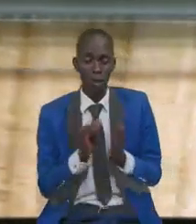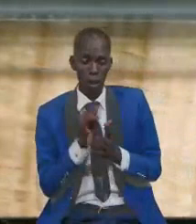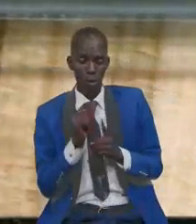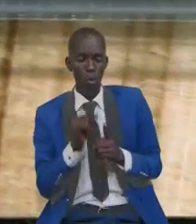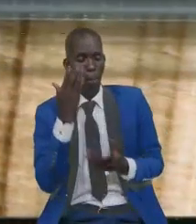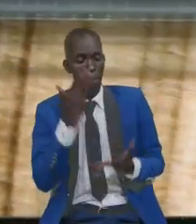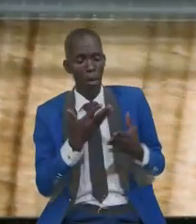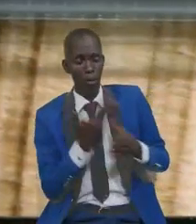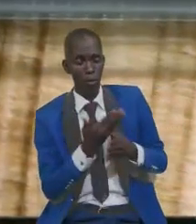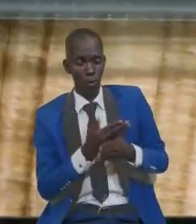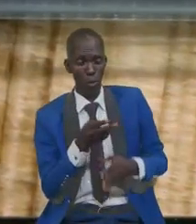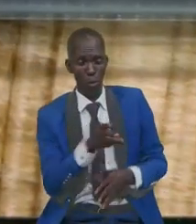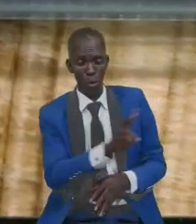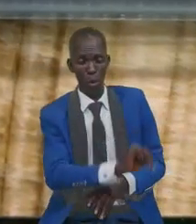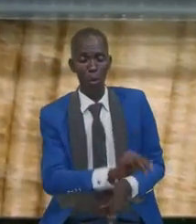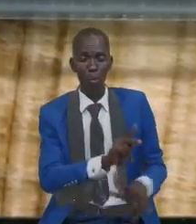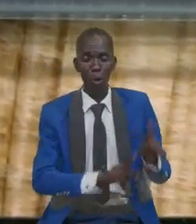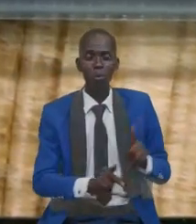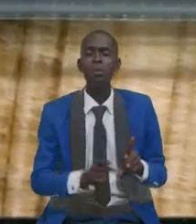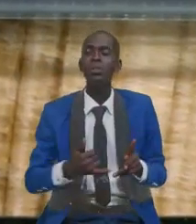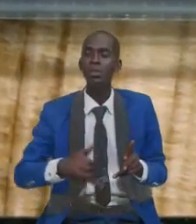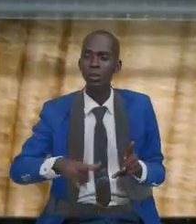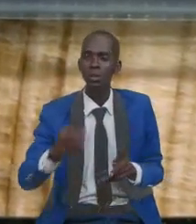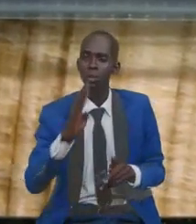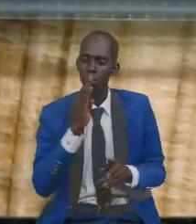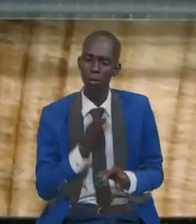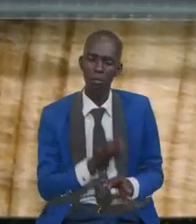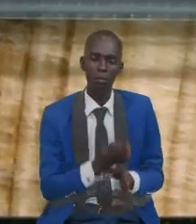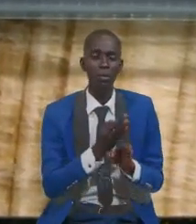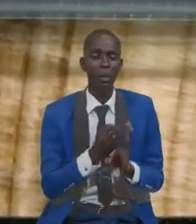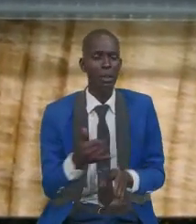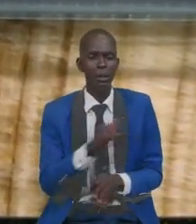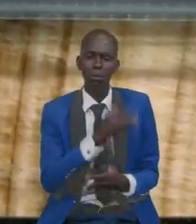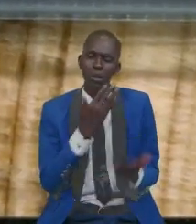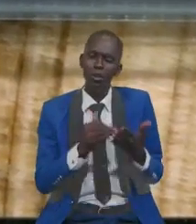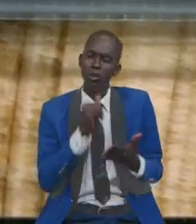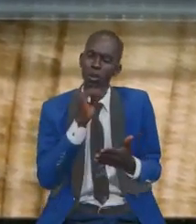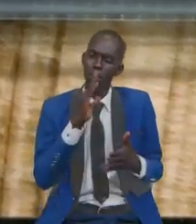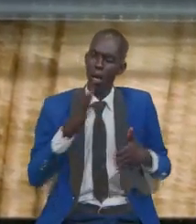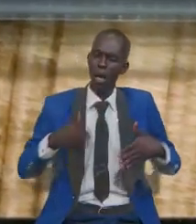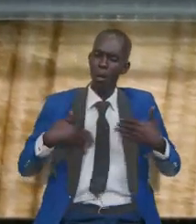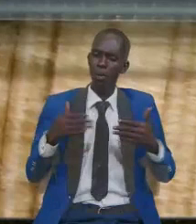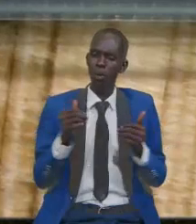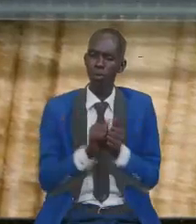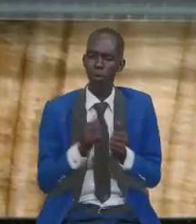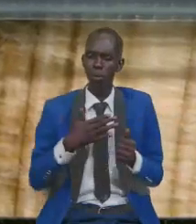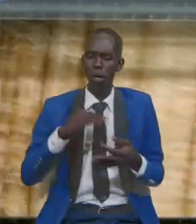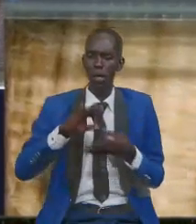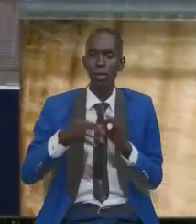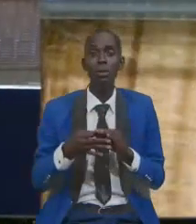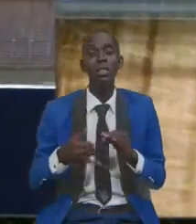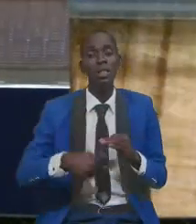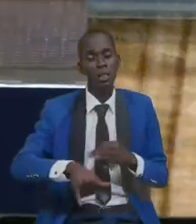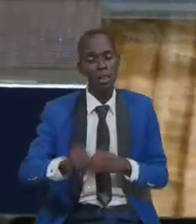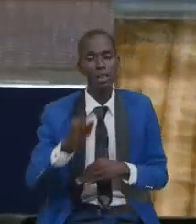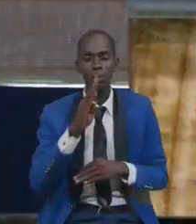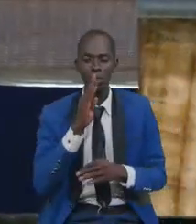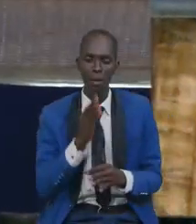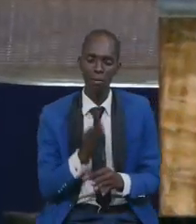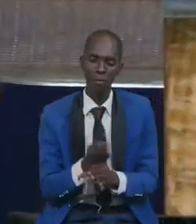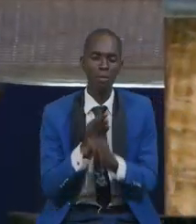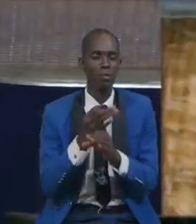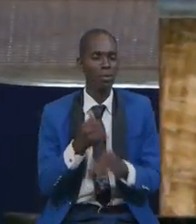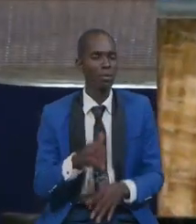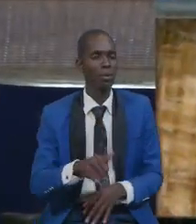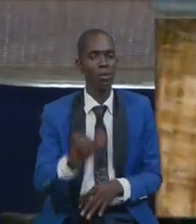be faithful. It will make them unhappy, make them faithful, be faithful all the same. Whatever